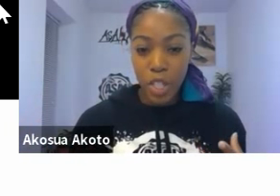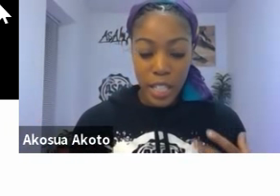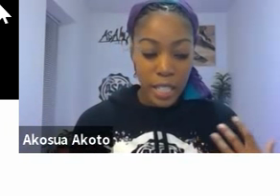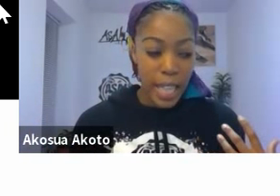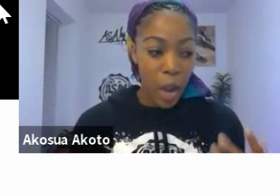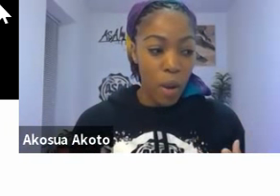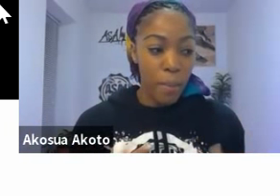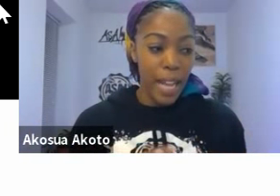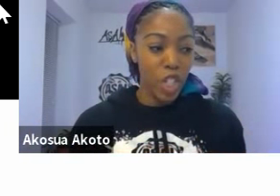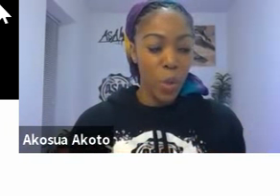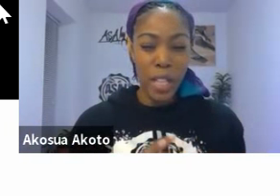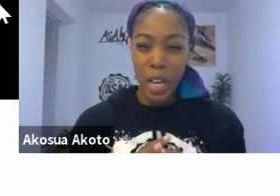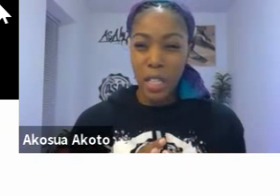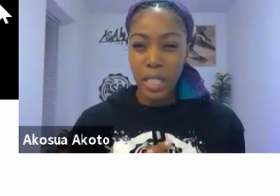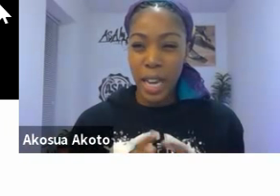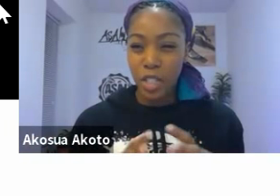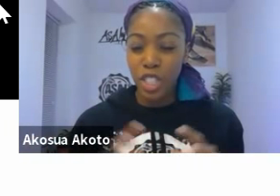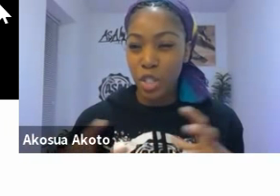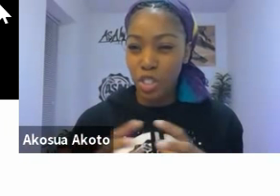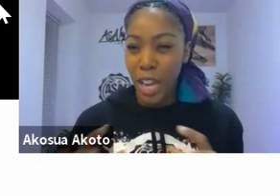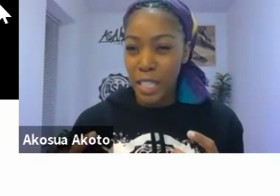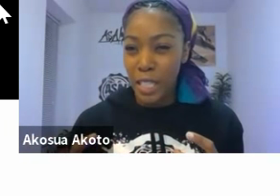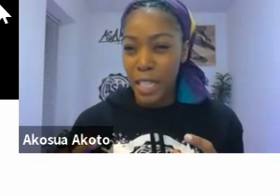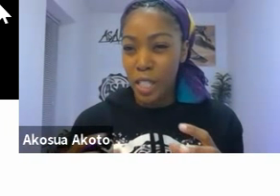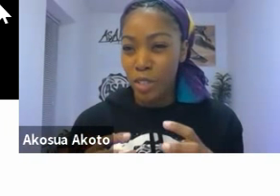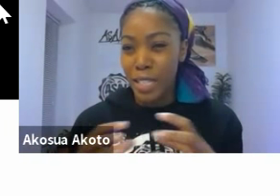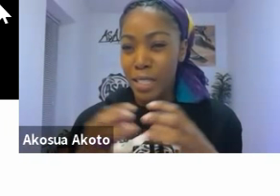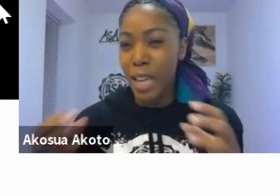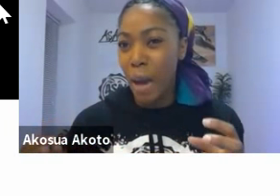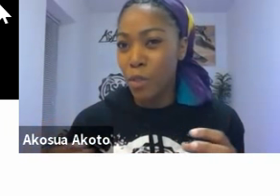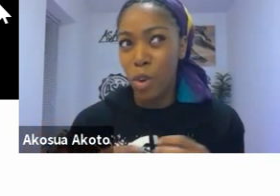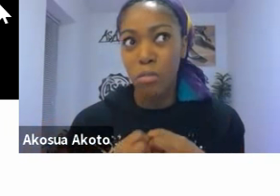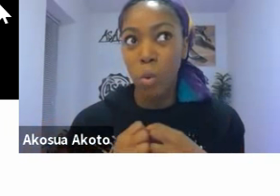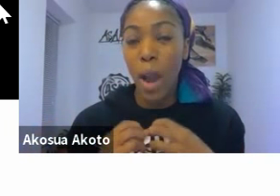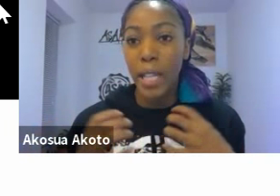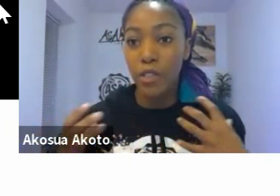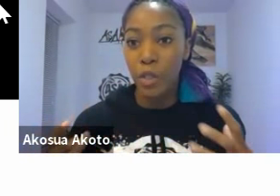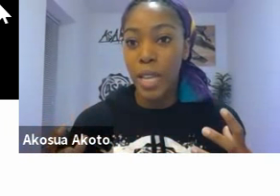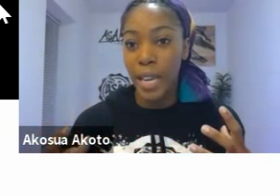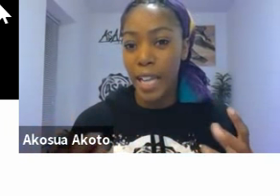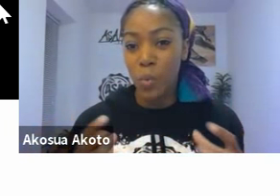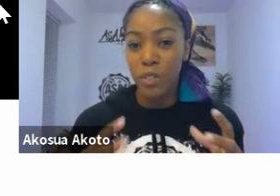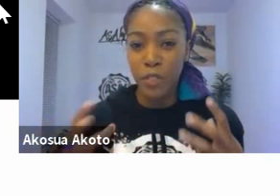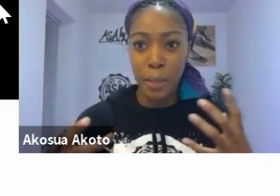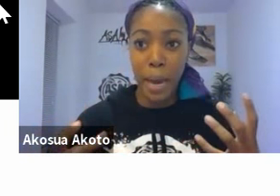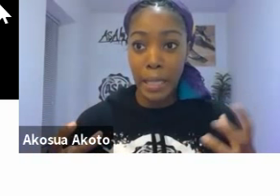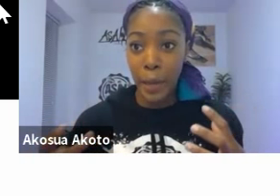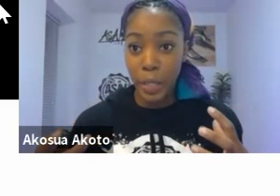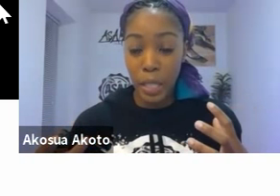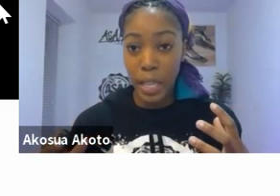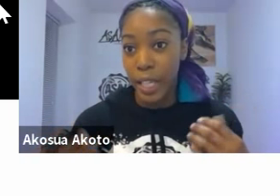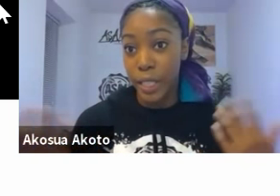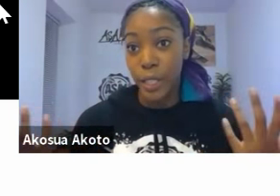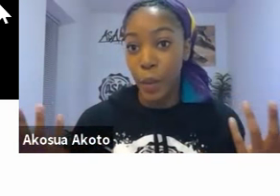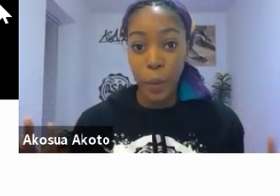I'm still looking into that one, but I know traditional Chinese dance, they stopped for quite a few decades when feet binding